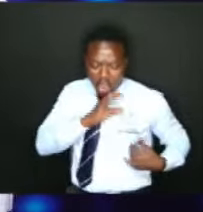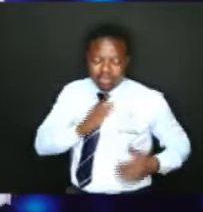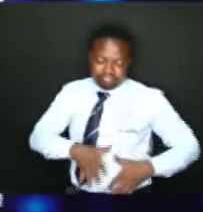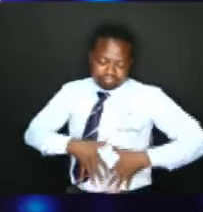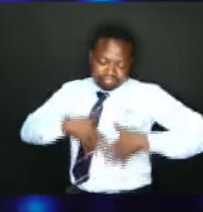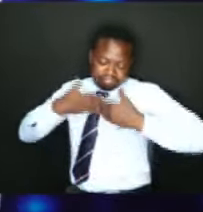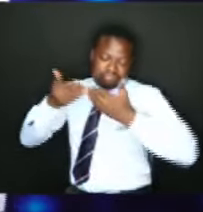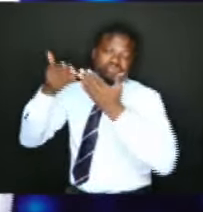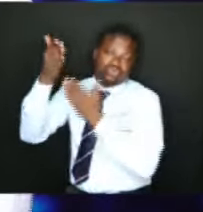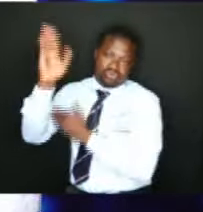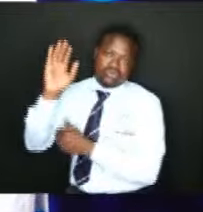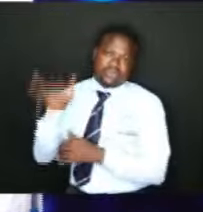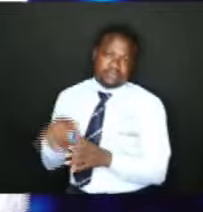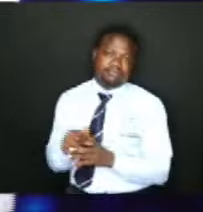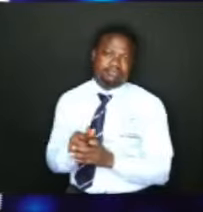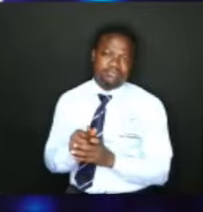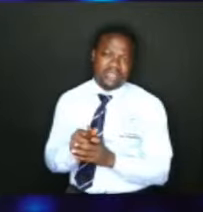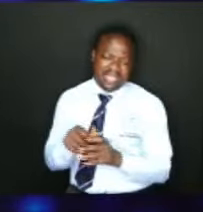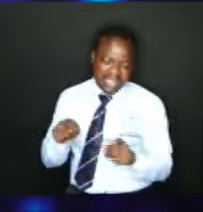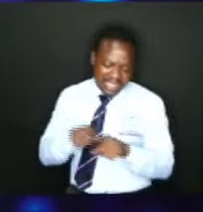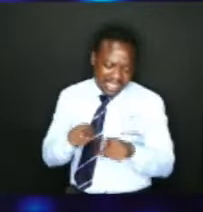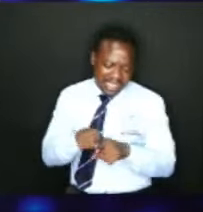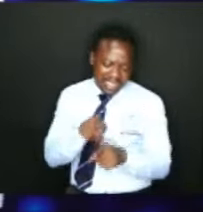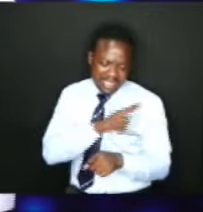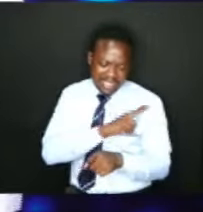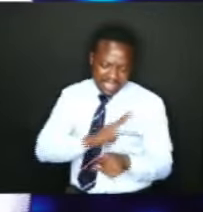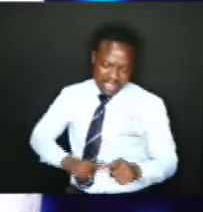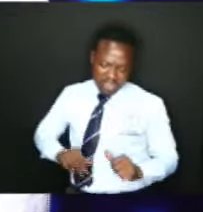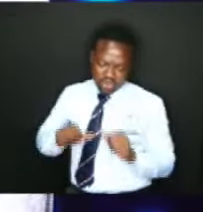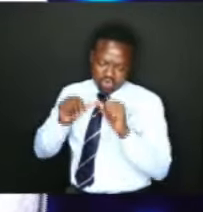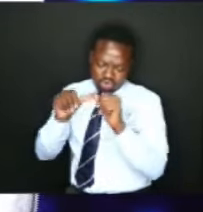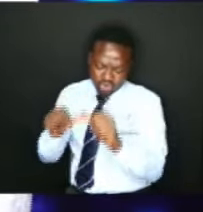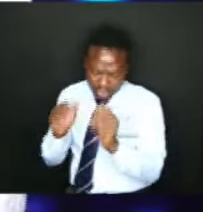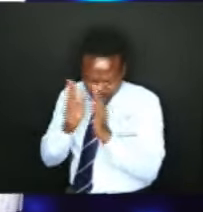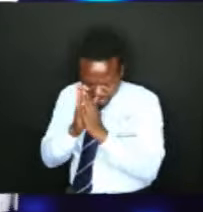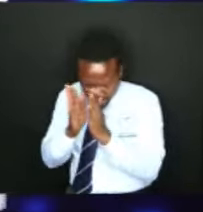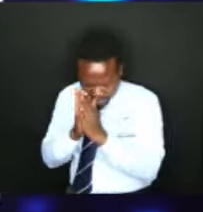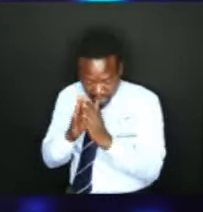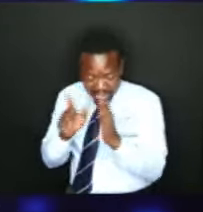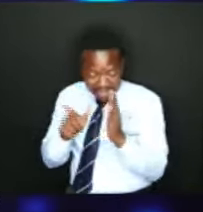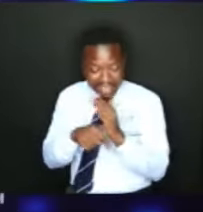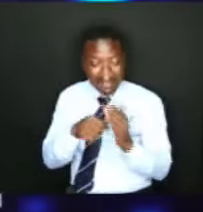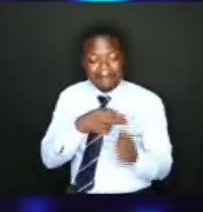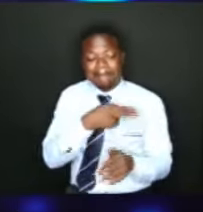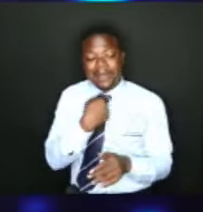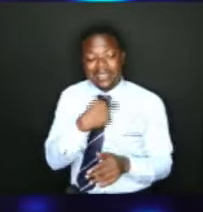state. As she kept on praying to the Lord, Eli observed her